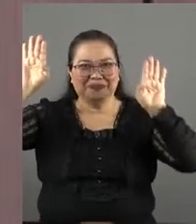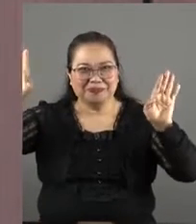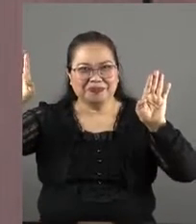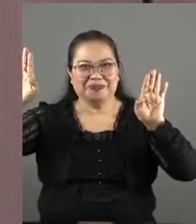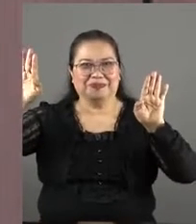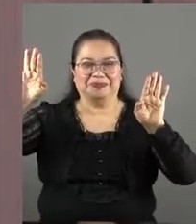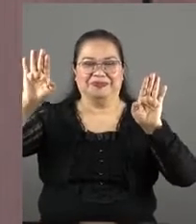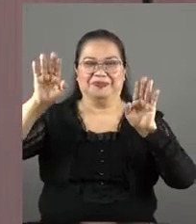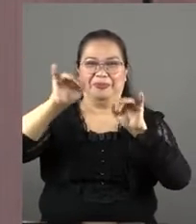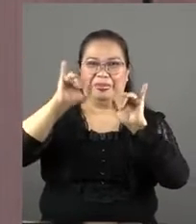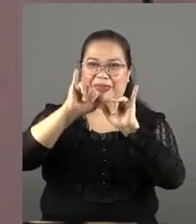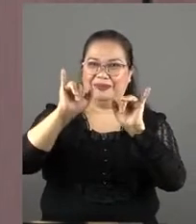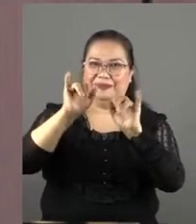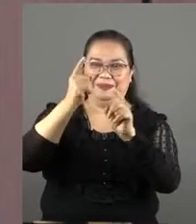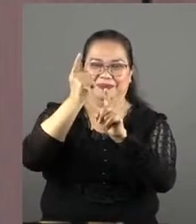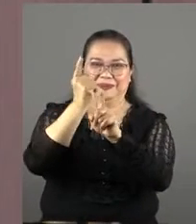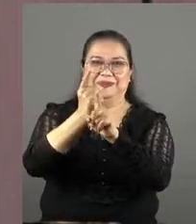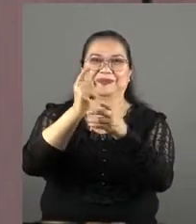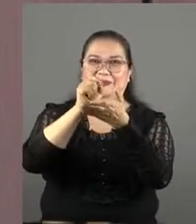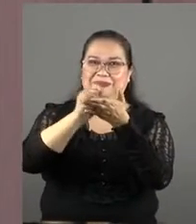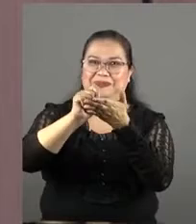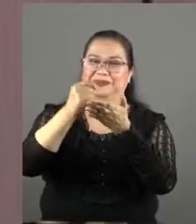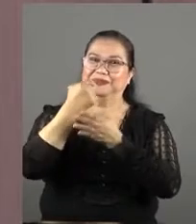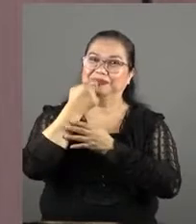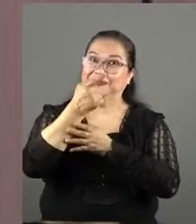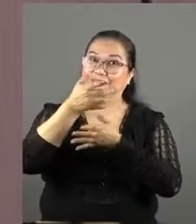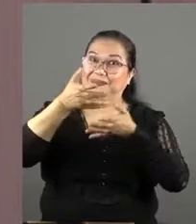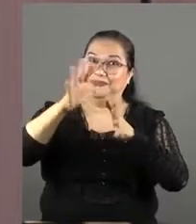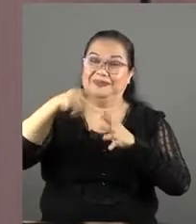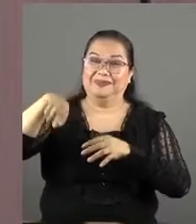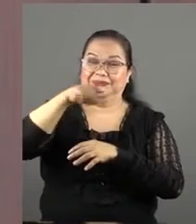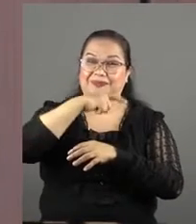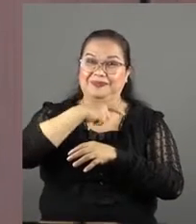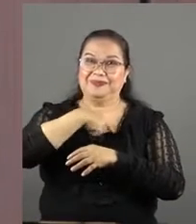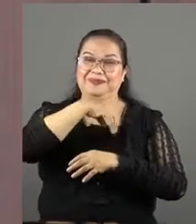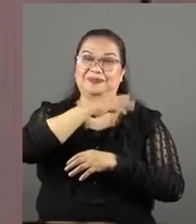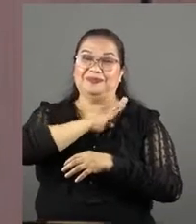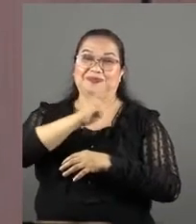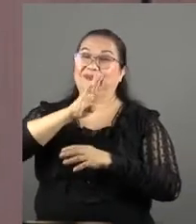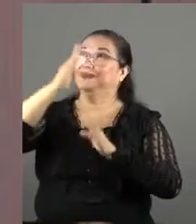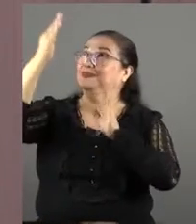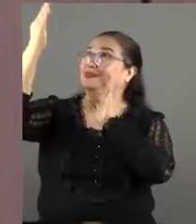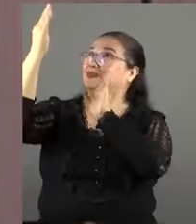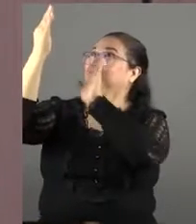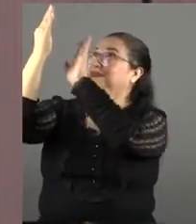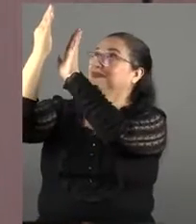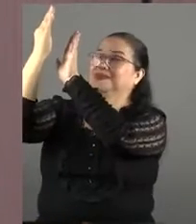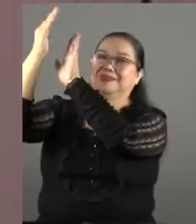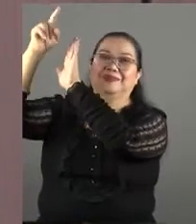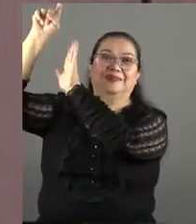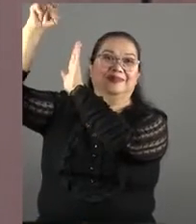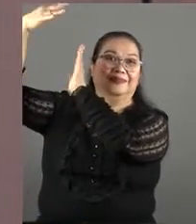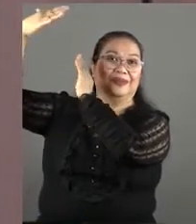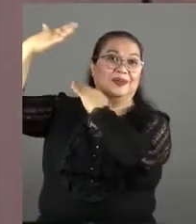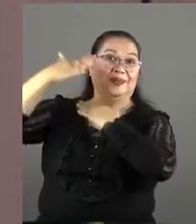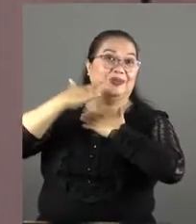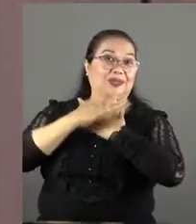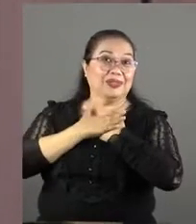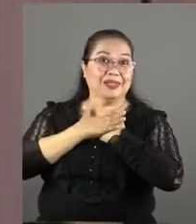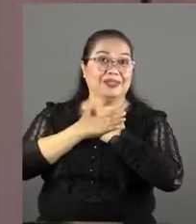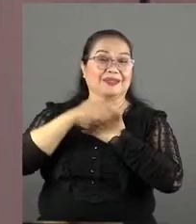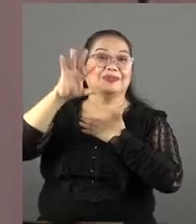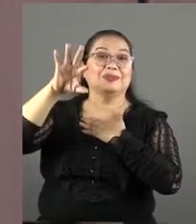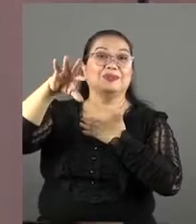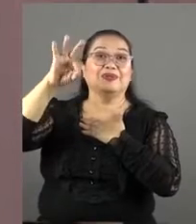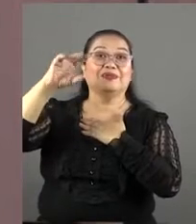That's why the same writer said, let us therefore boldly approach the throne of grace that we might